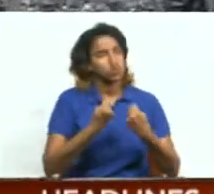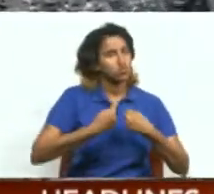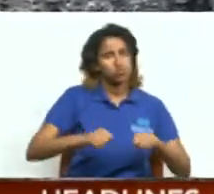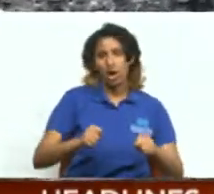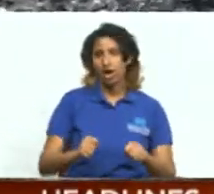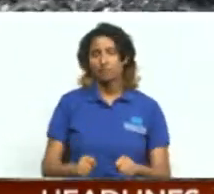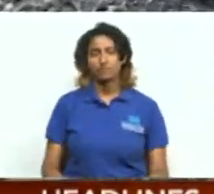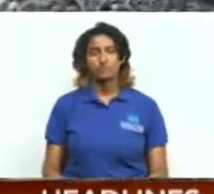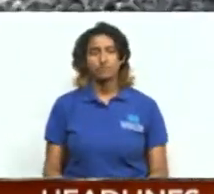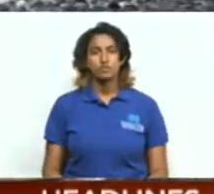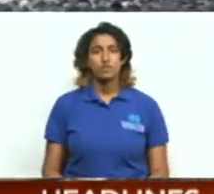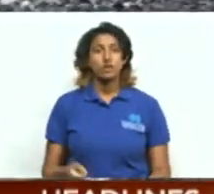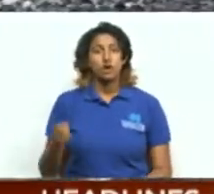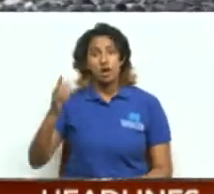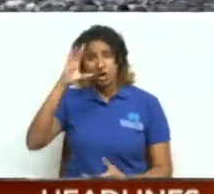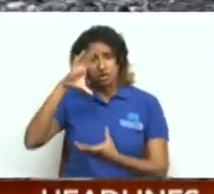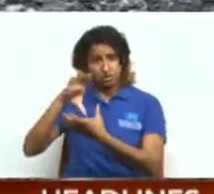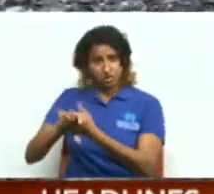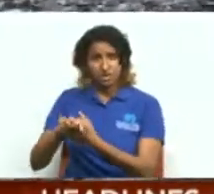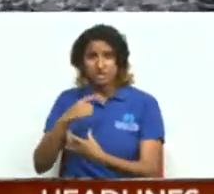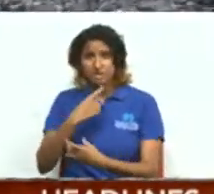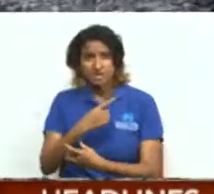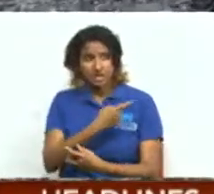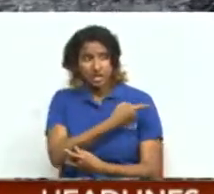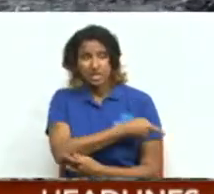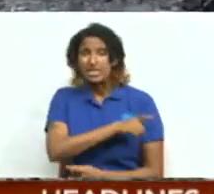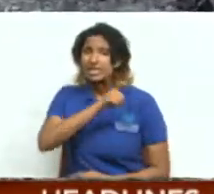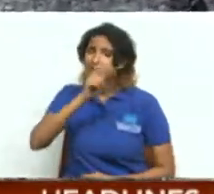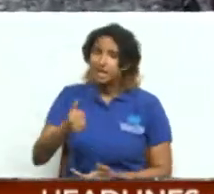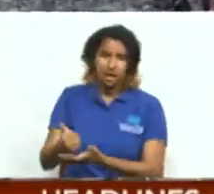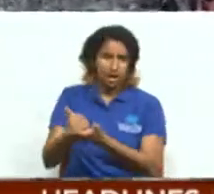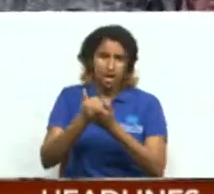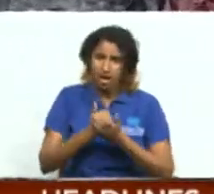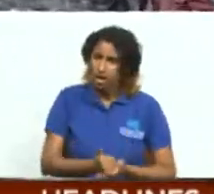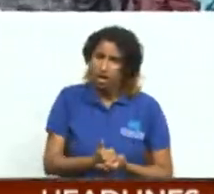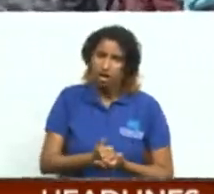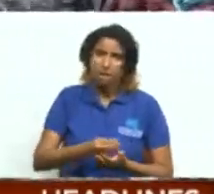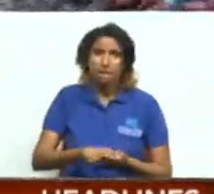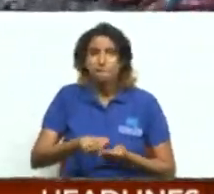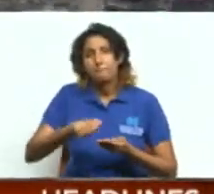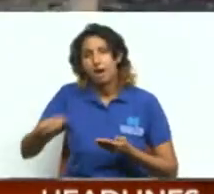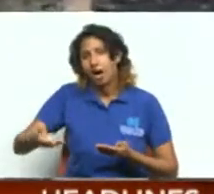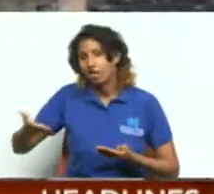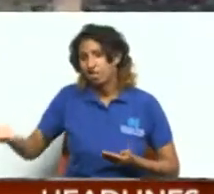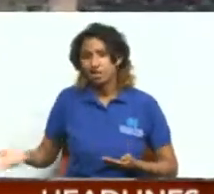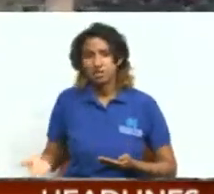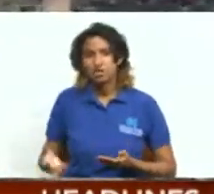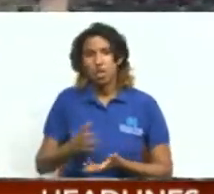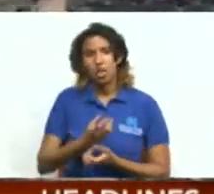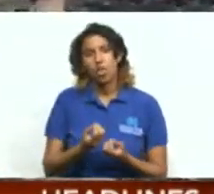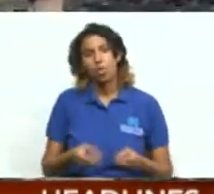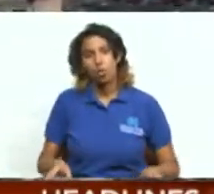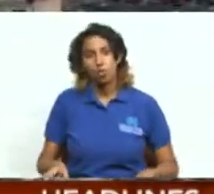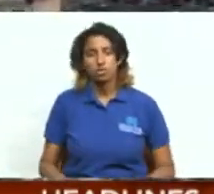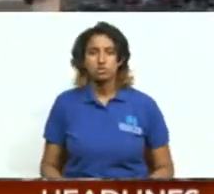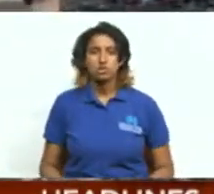Her husband Dexter says they need help to get back on their feet. We don't want his clothes